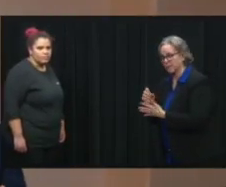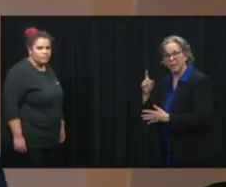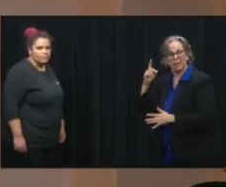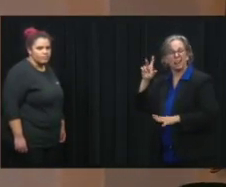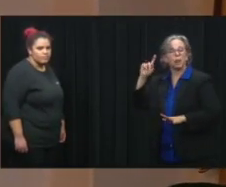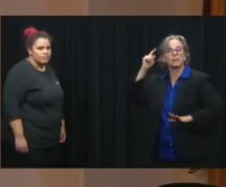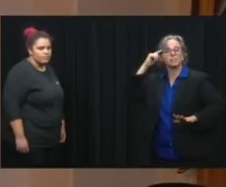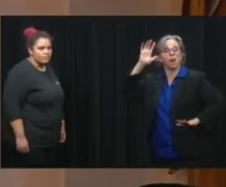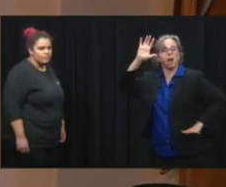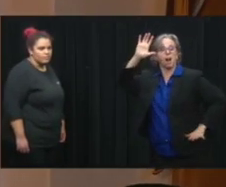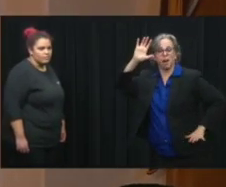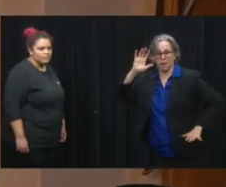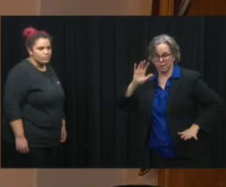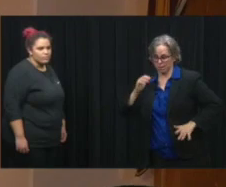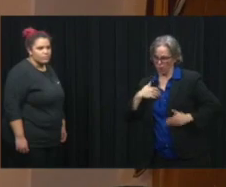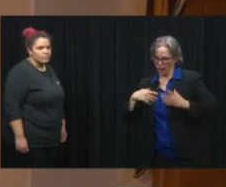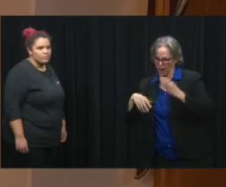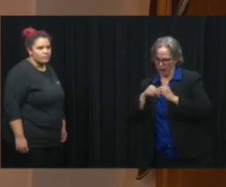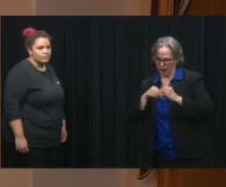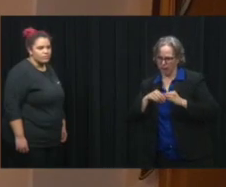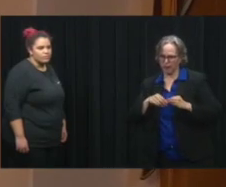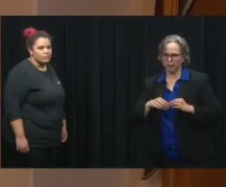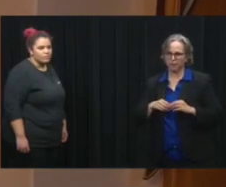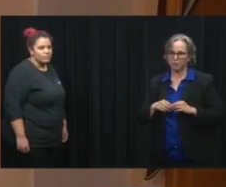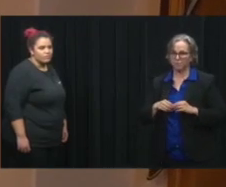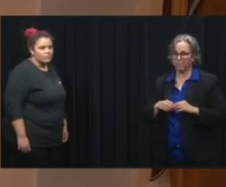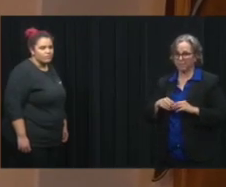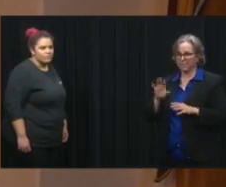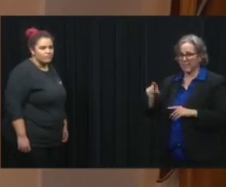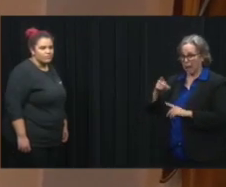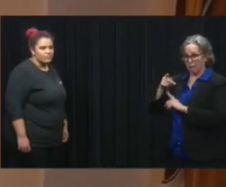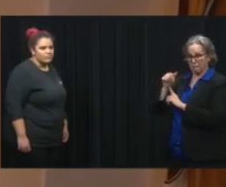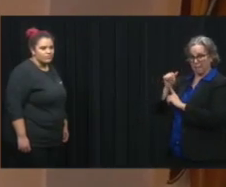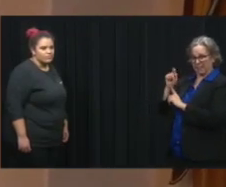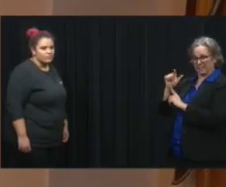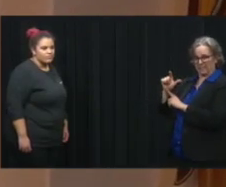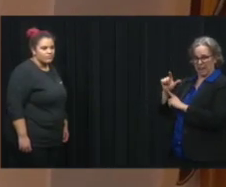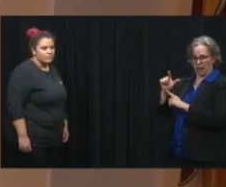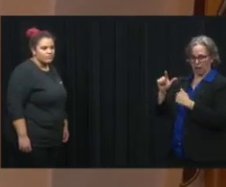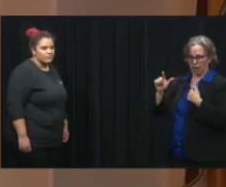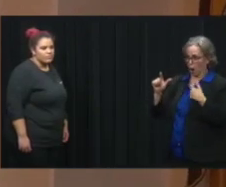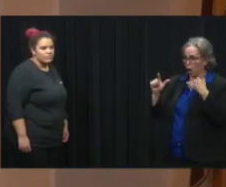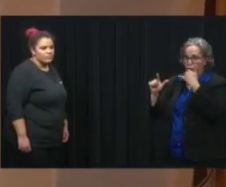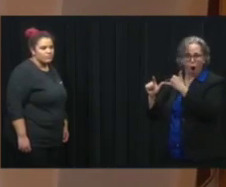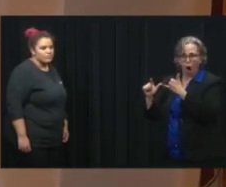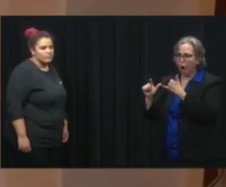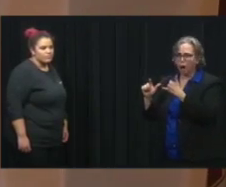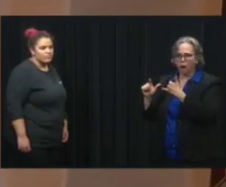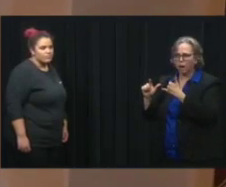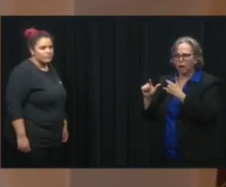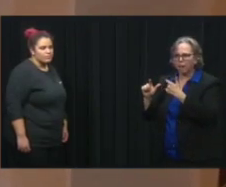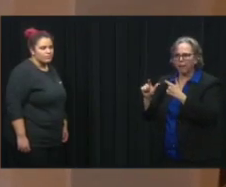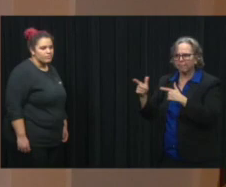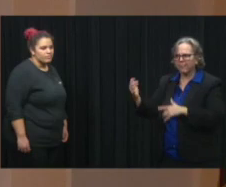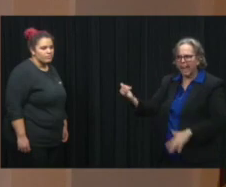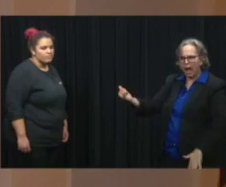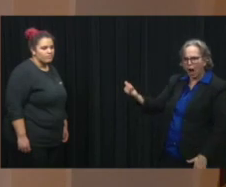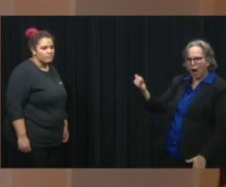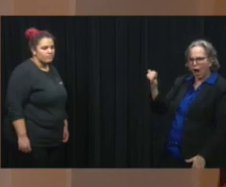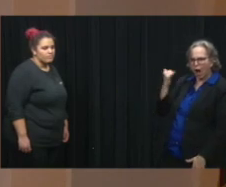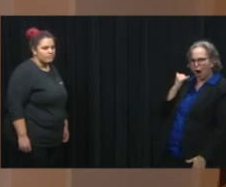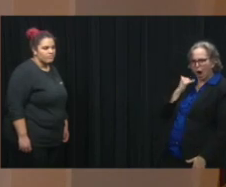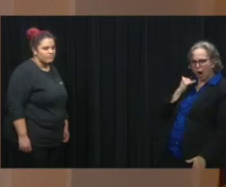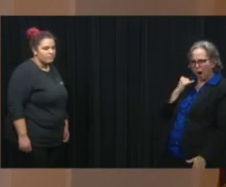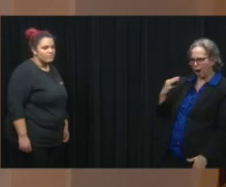not something that we called and asked them to do. They were ahead of it. This is the kind of stuff we need from the innovators in Ohio to help us solve these problems.